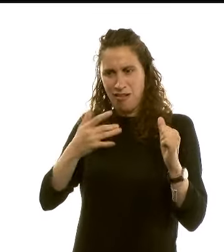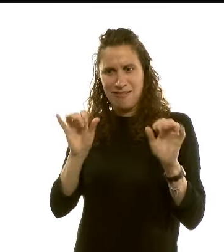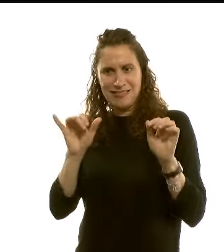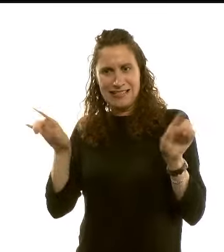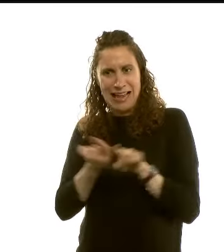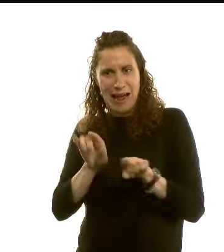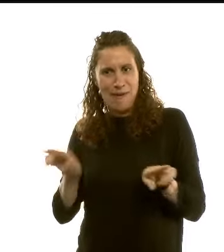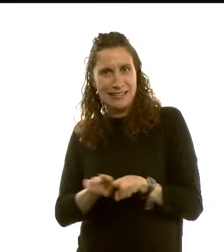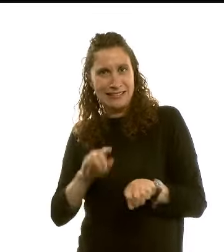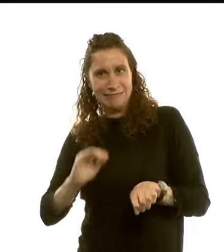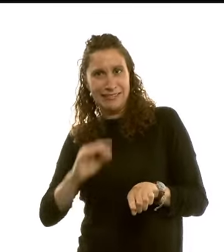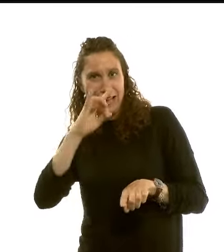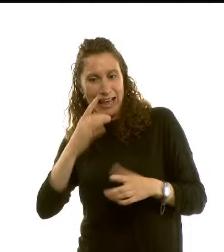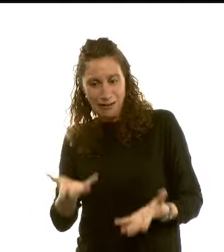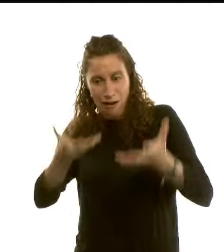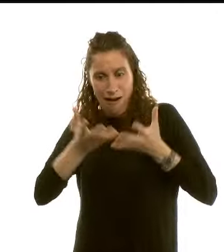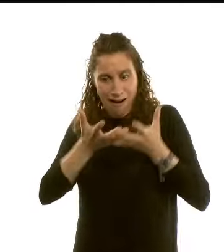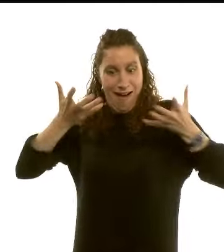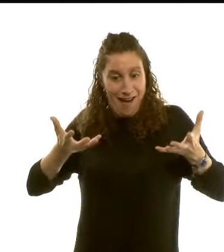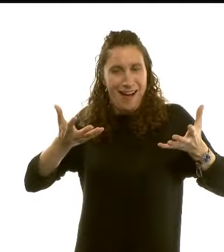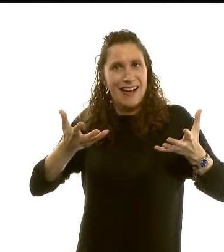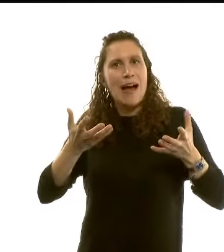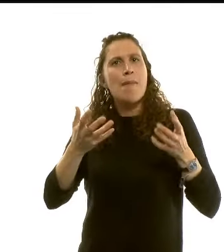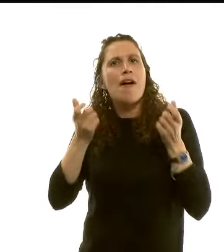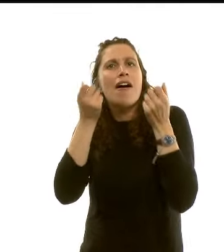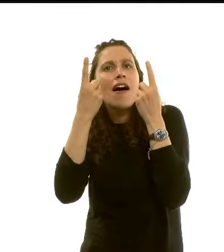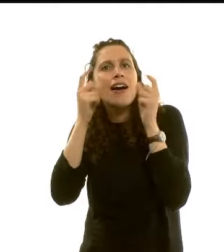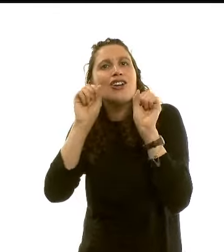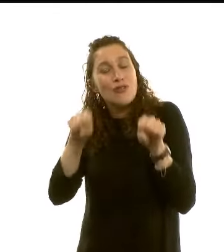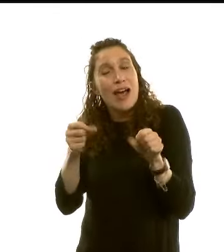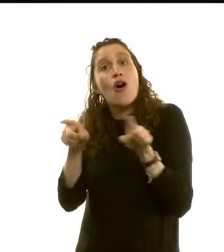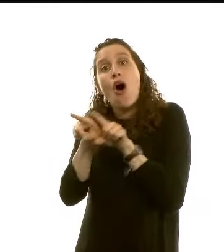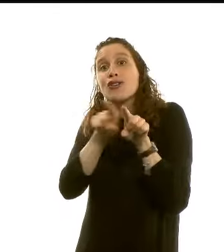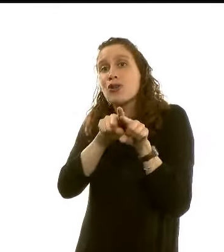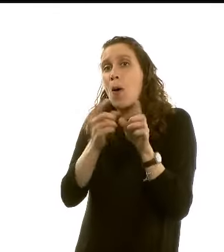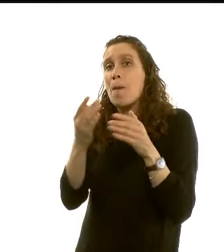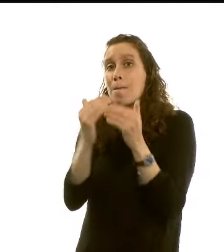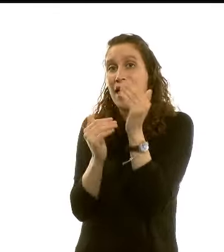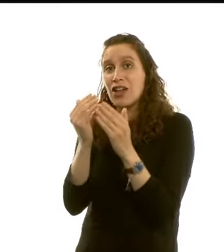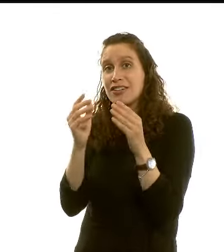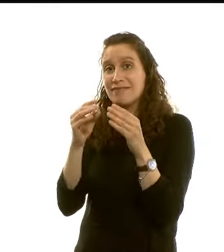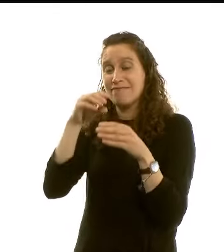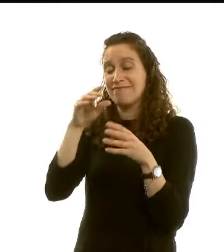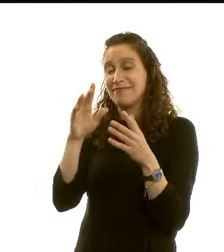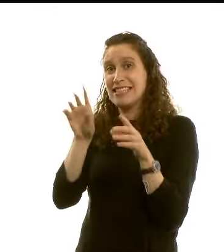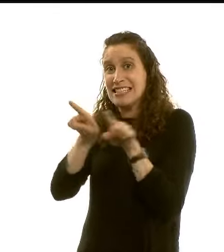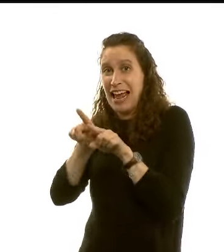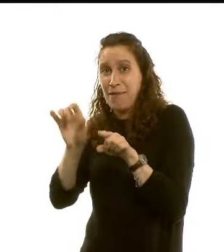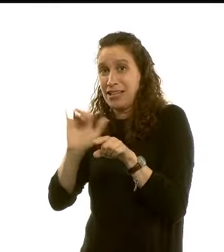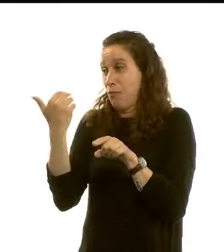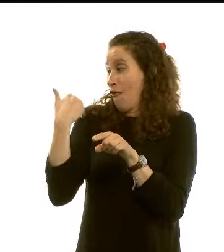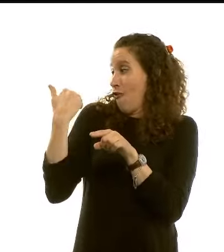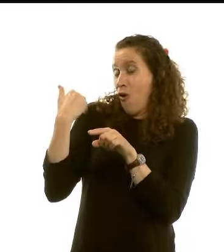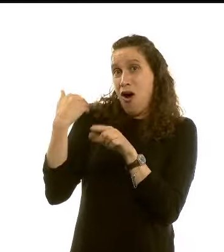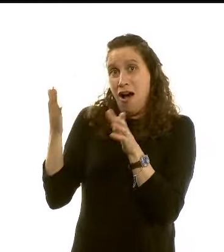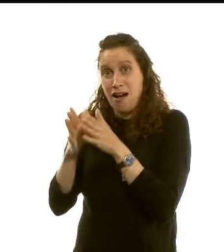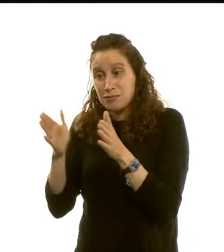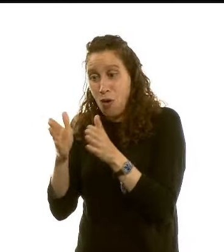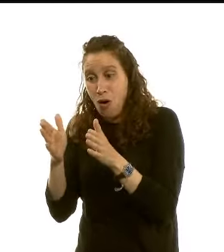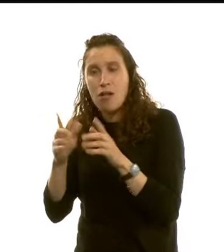has designed this set so you can rebuild it in its original smaller form, or something